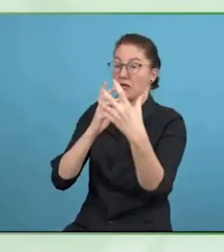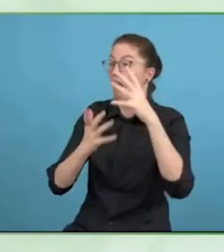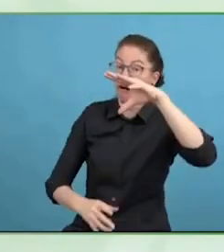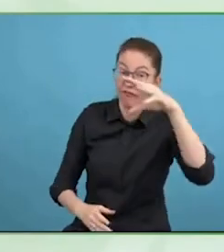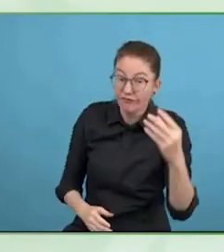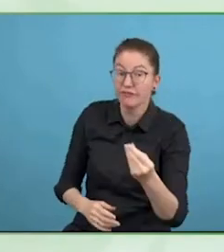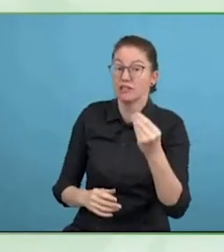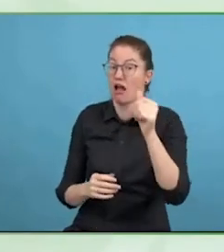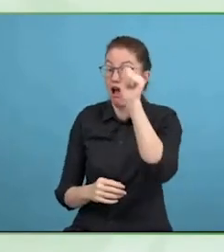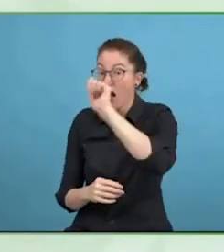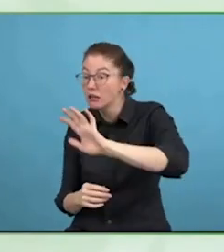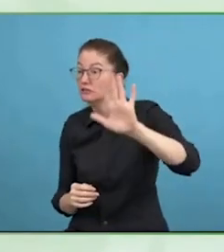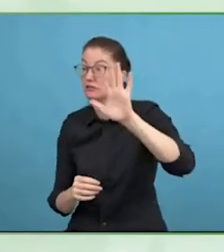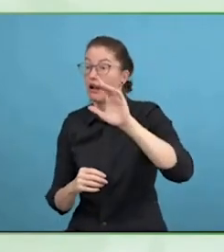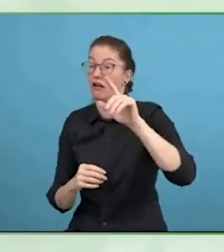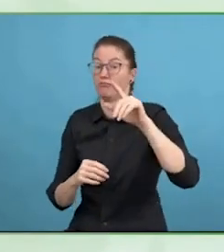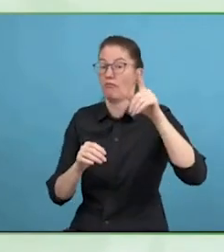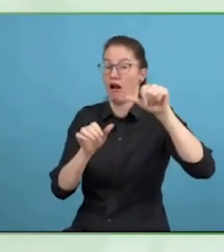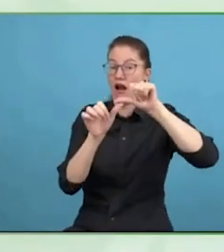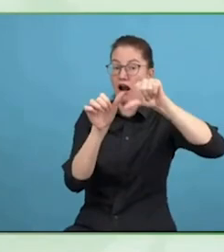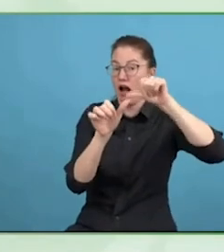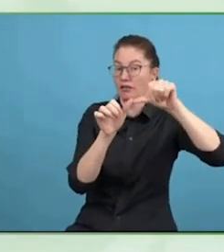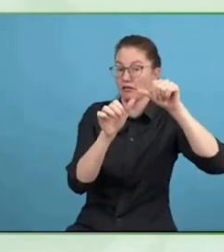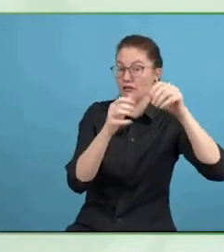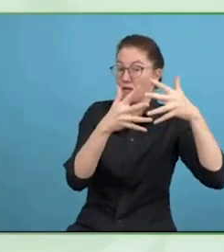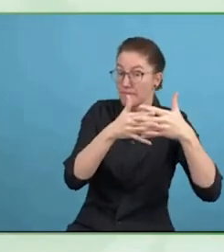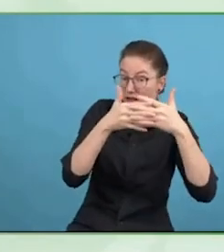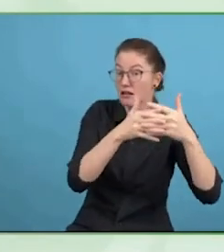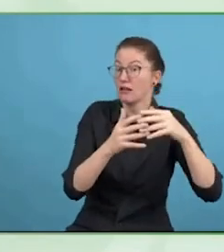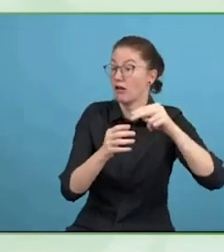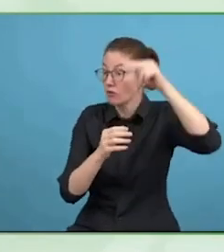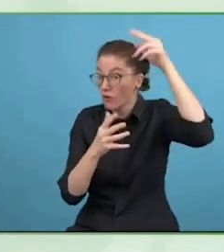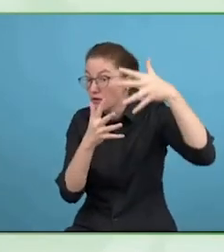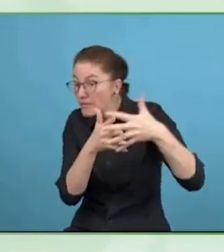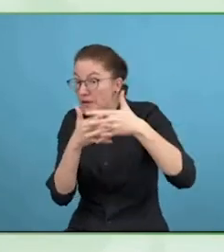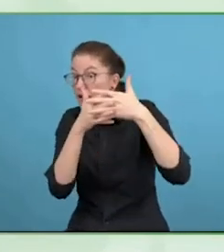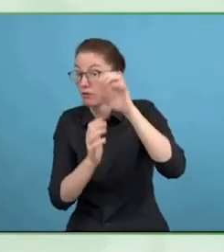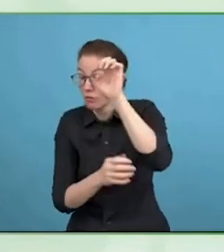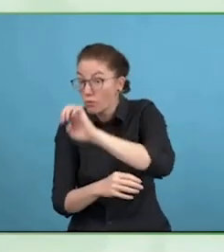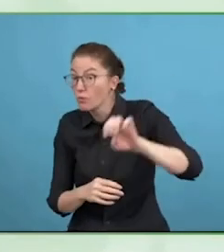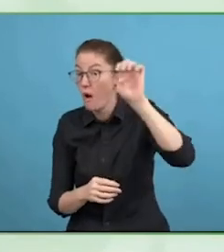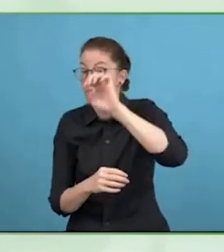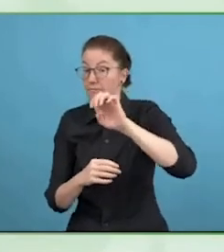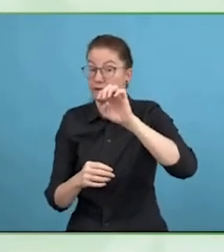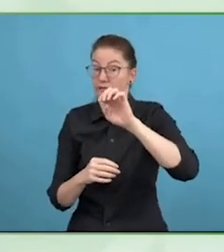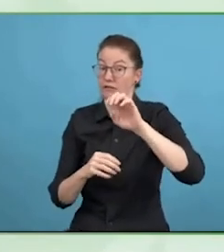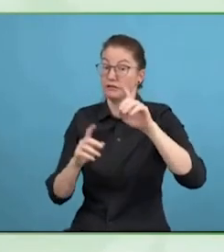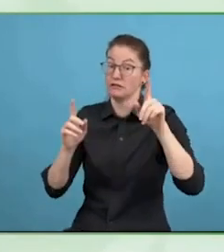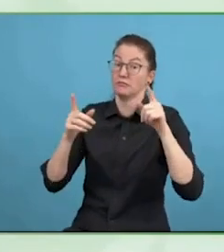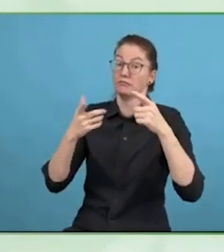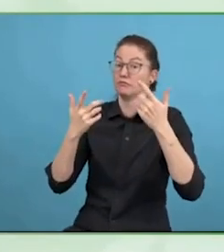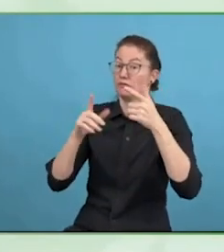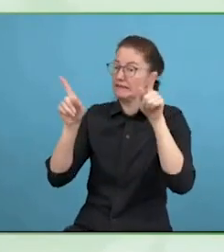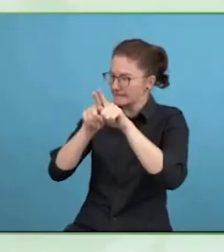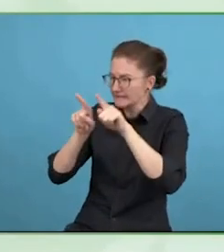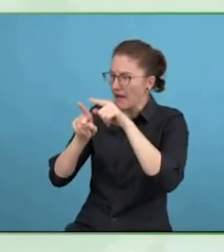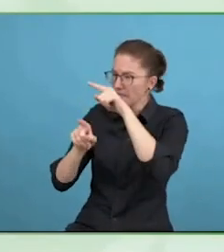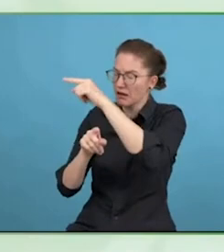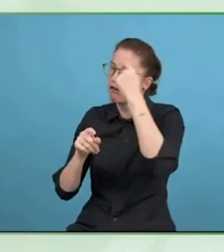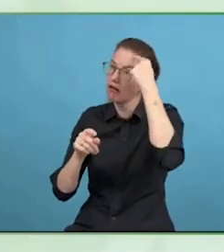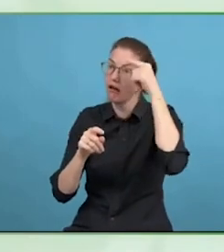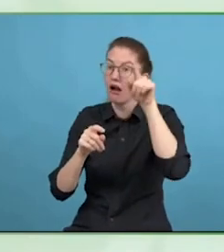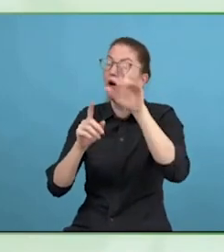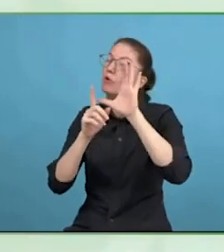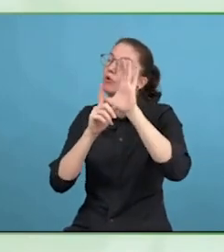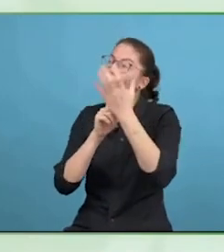system? Or is that something to be further developed in the future? I think the toolbox talks a lot